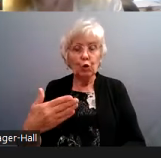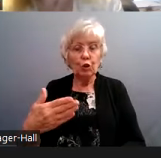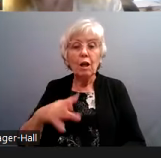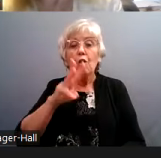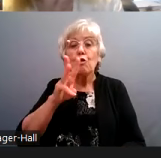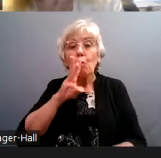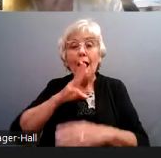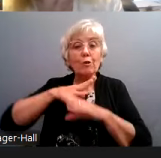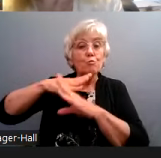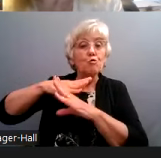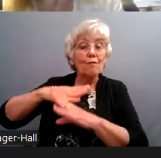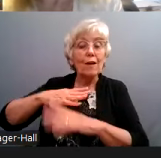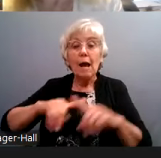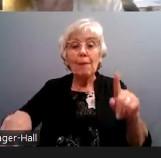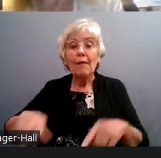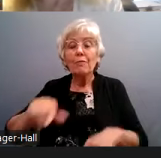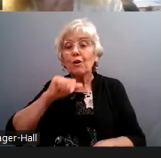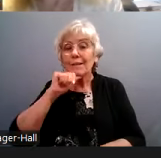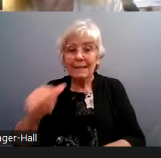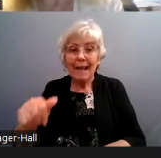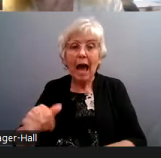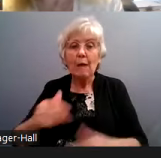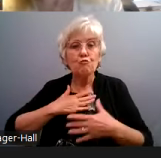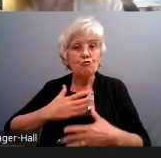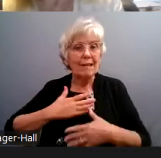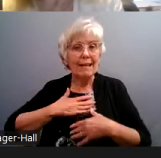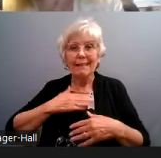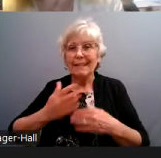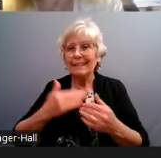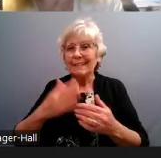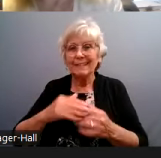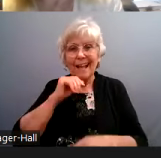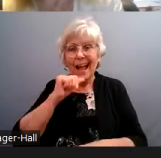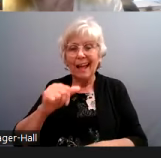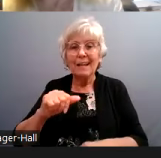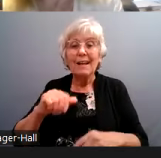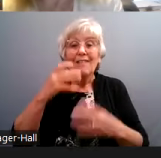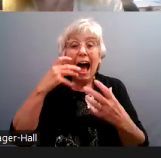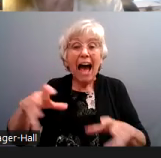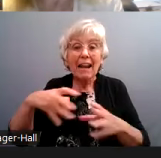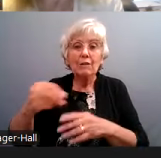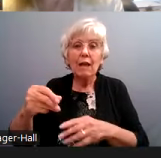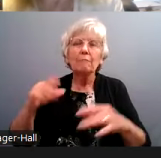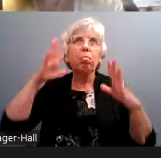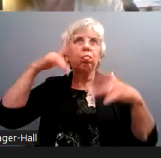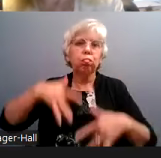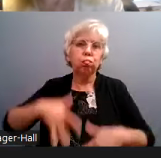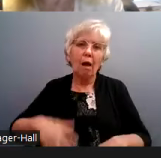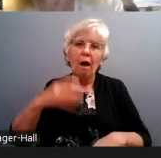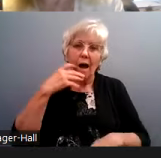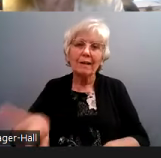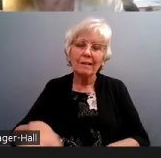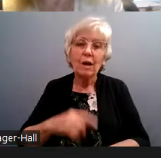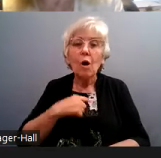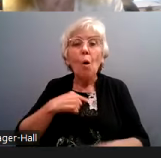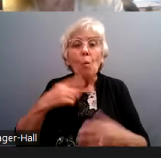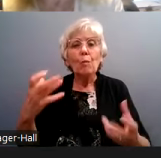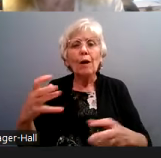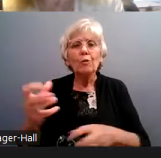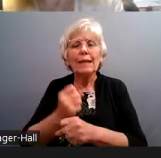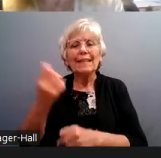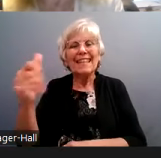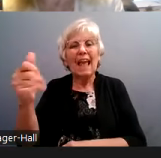but they're not really breathable, especially when it's hot outside. So we're looking into getting the yellow ones, which